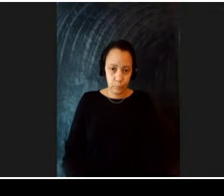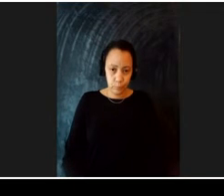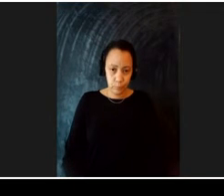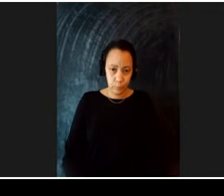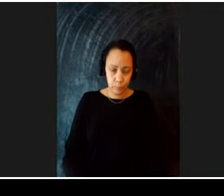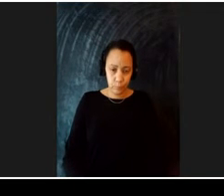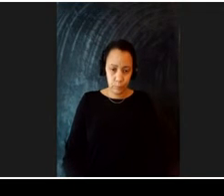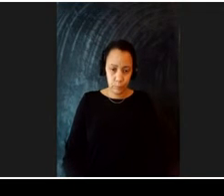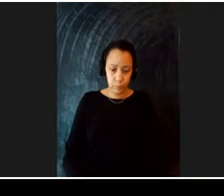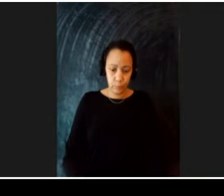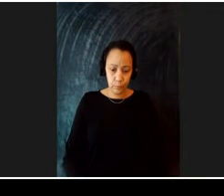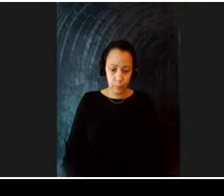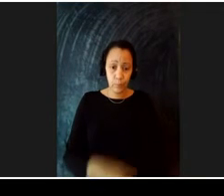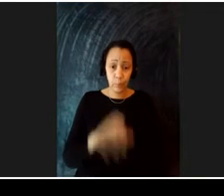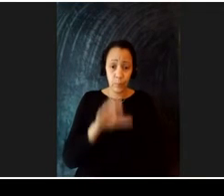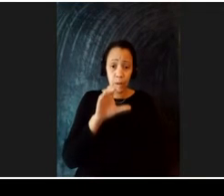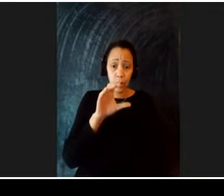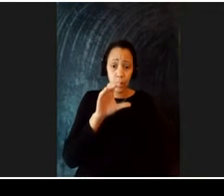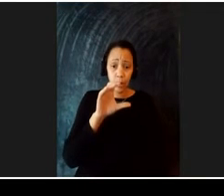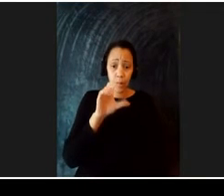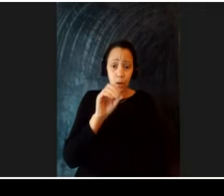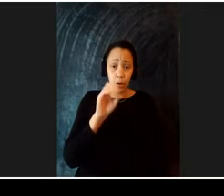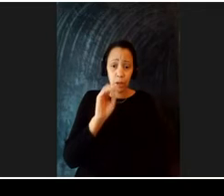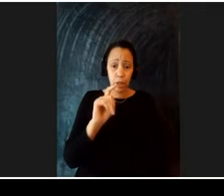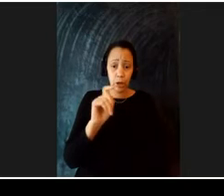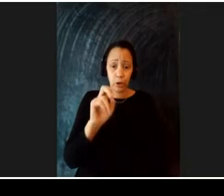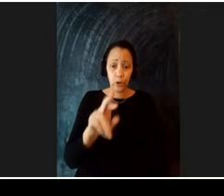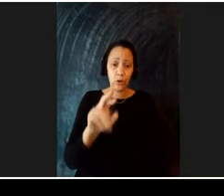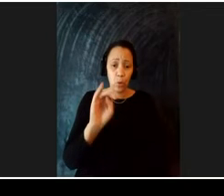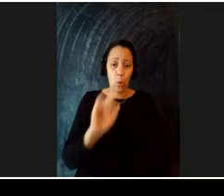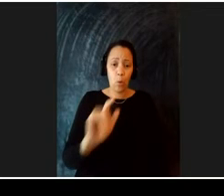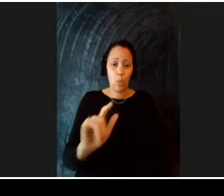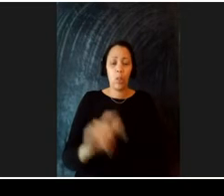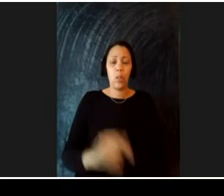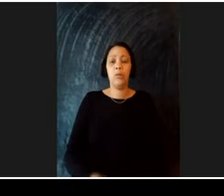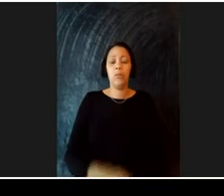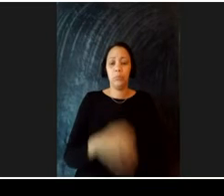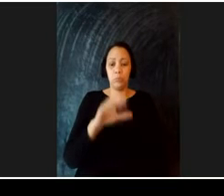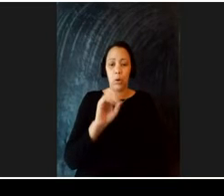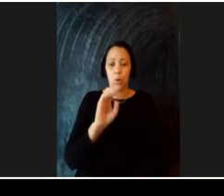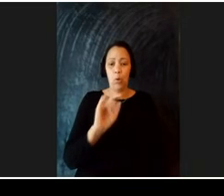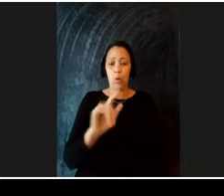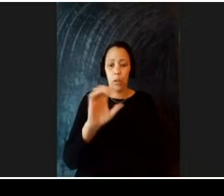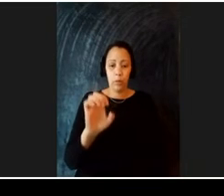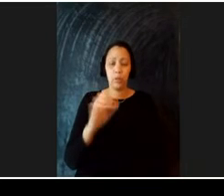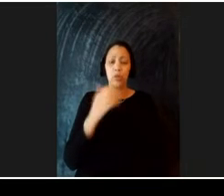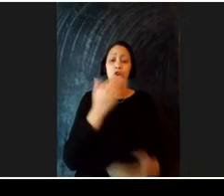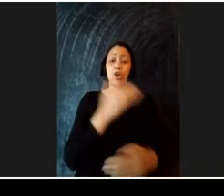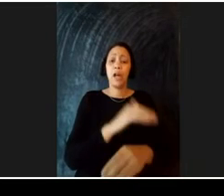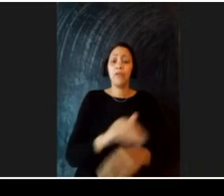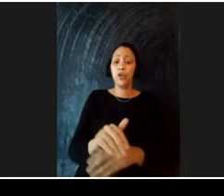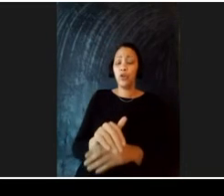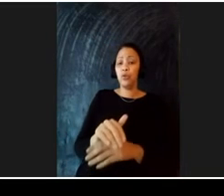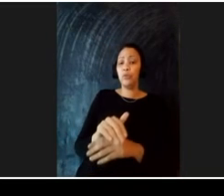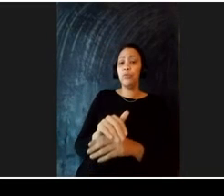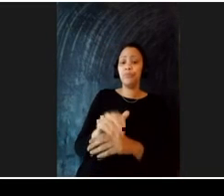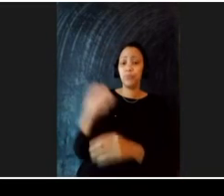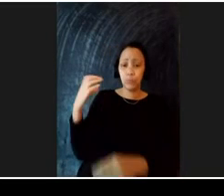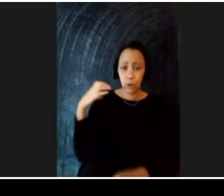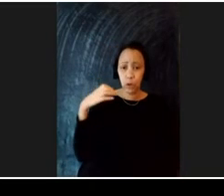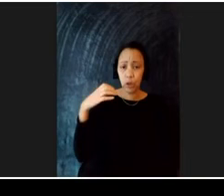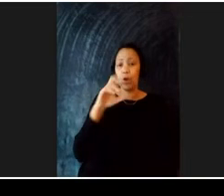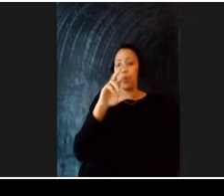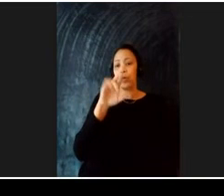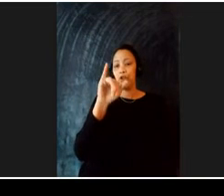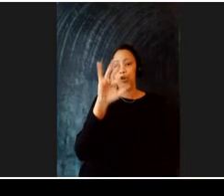girls for gender Equity gge is generational organization based in Brooklyn committed to all around development of girls and young women